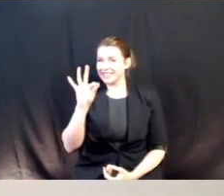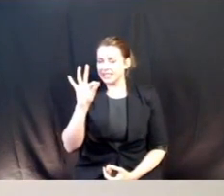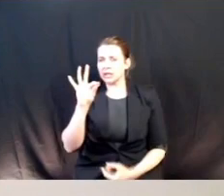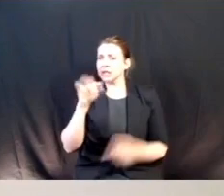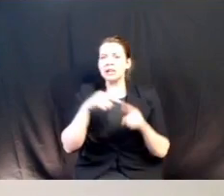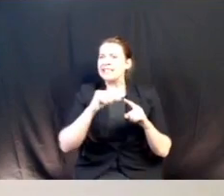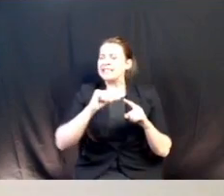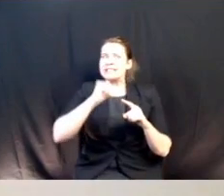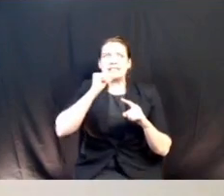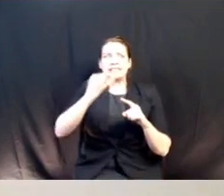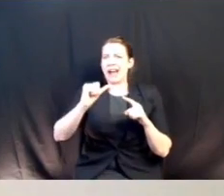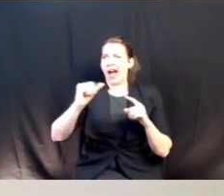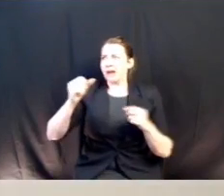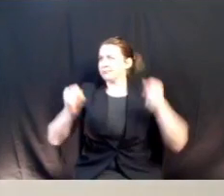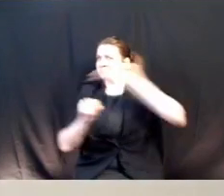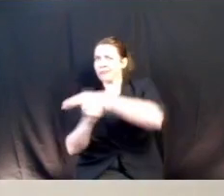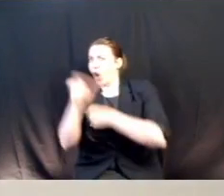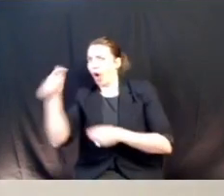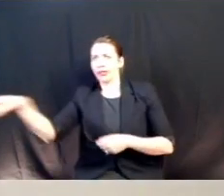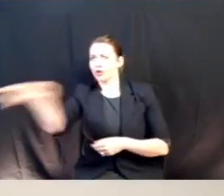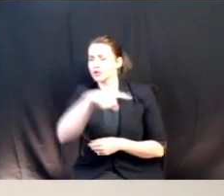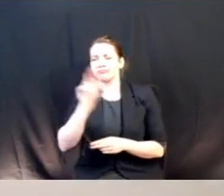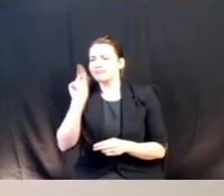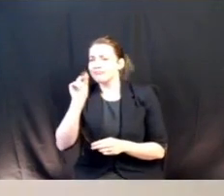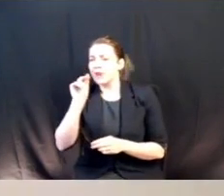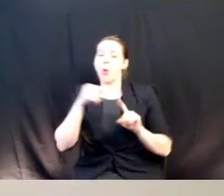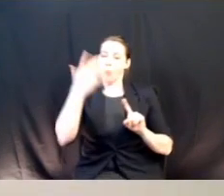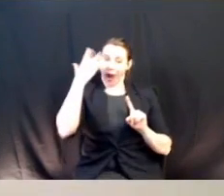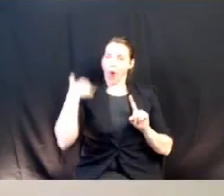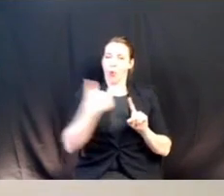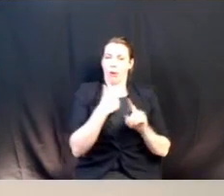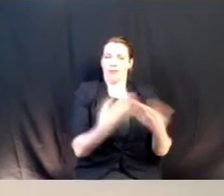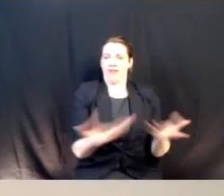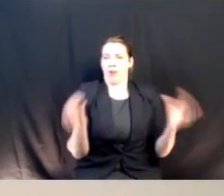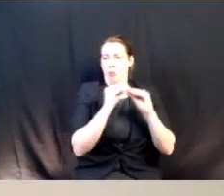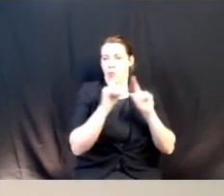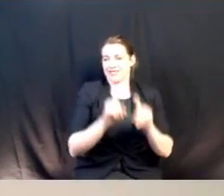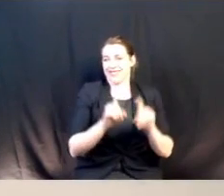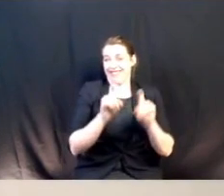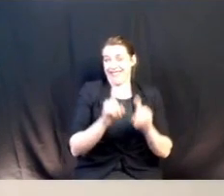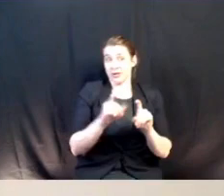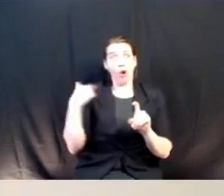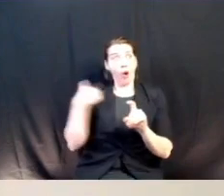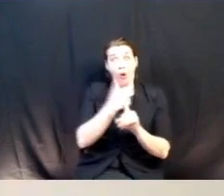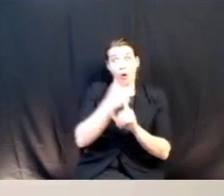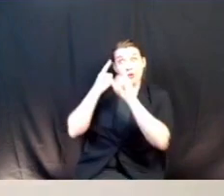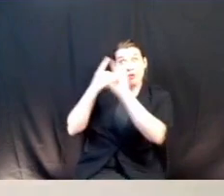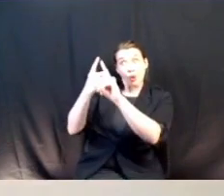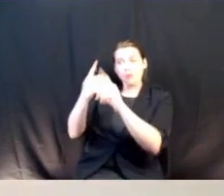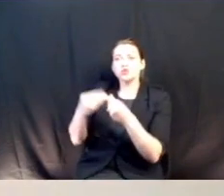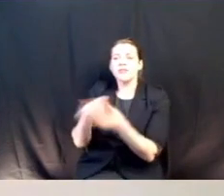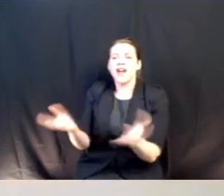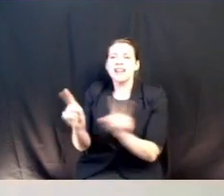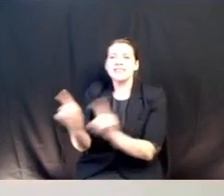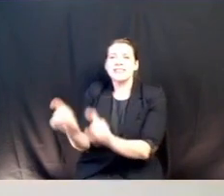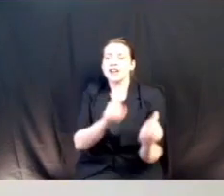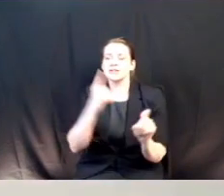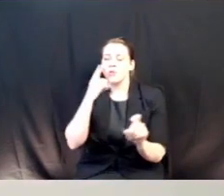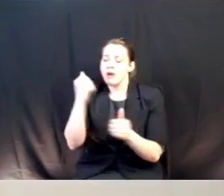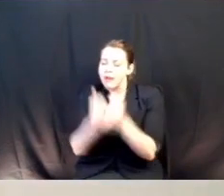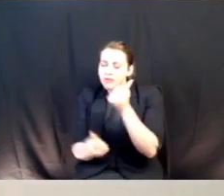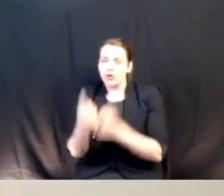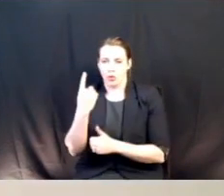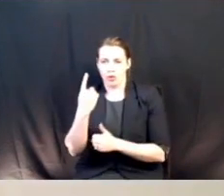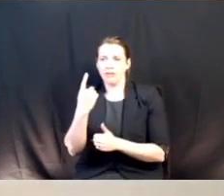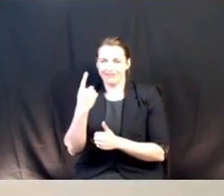as many people tested as possible. And to do that, we have to keep ramping up our capacity. Again, recall that less